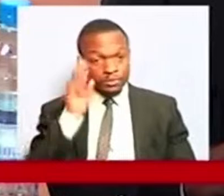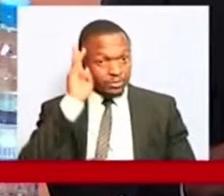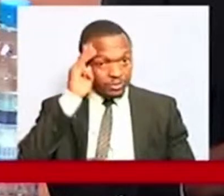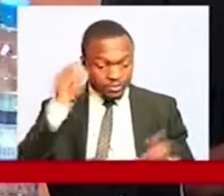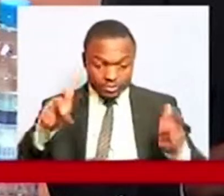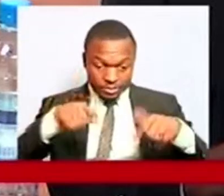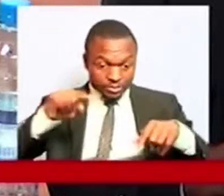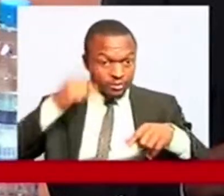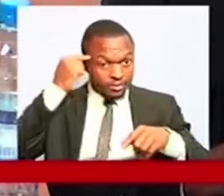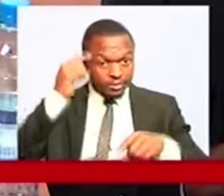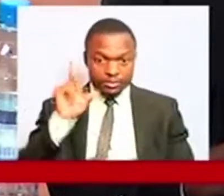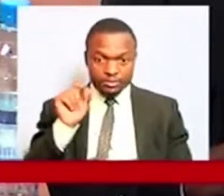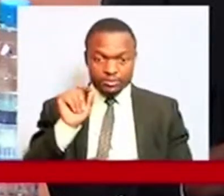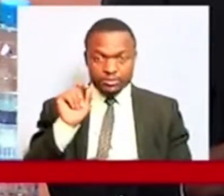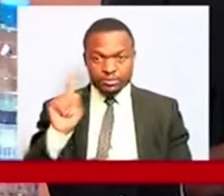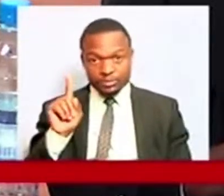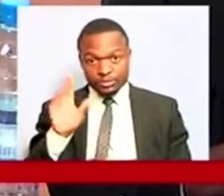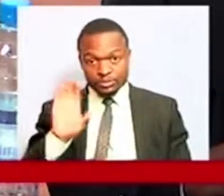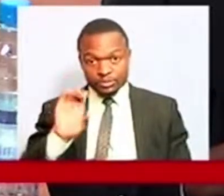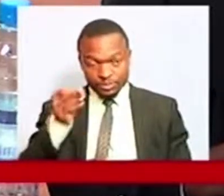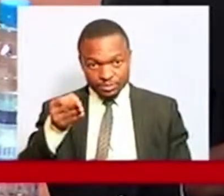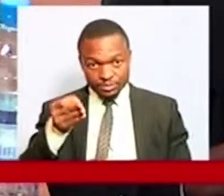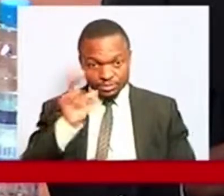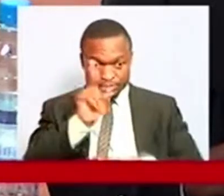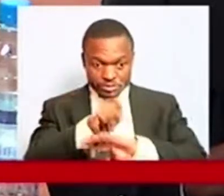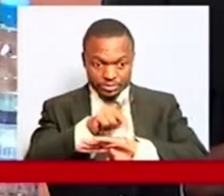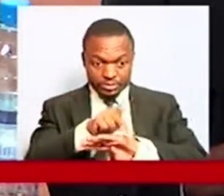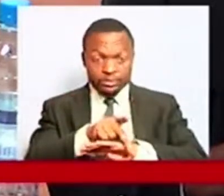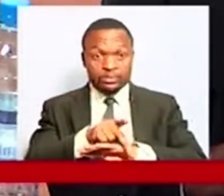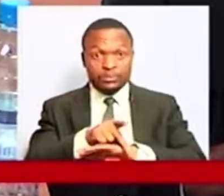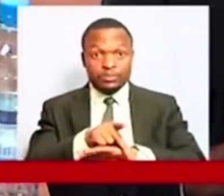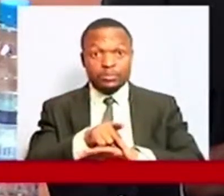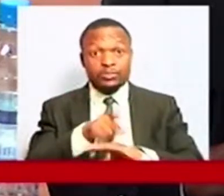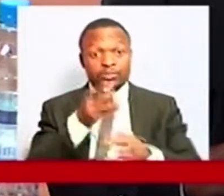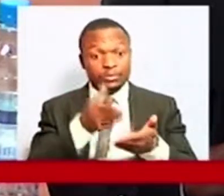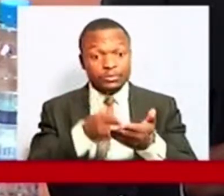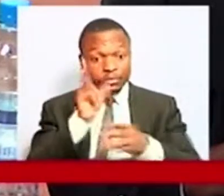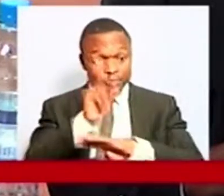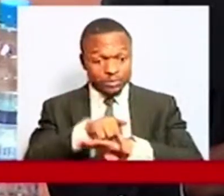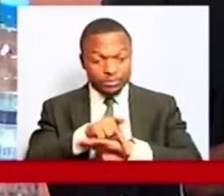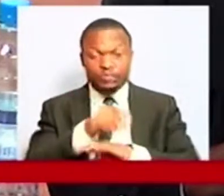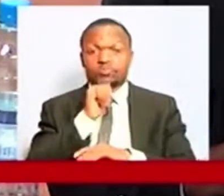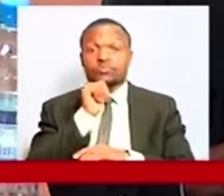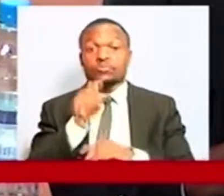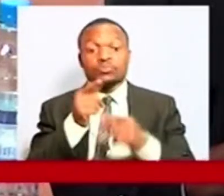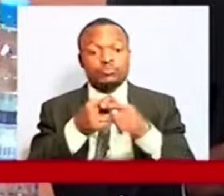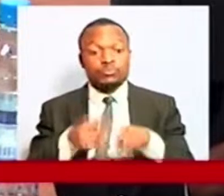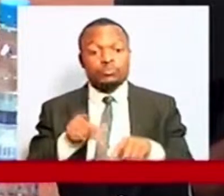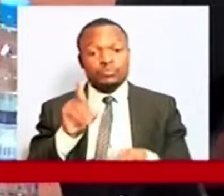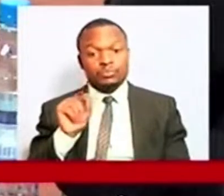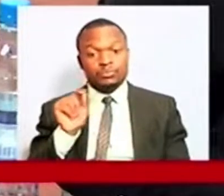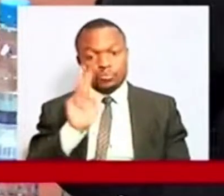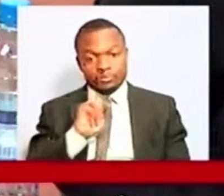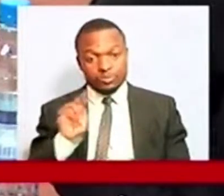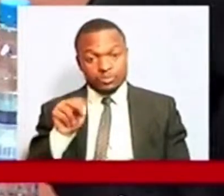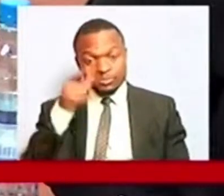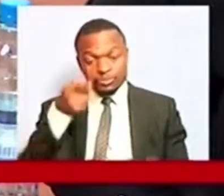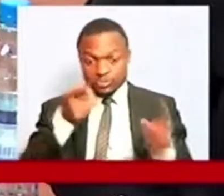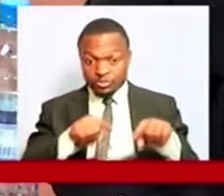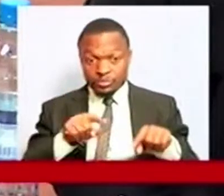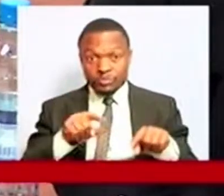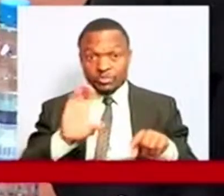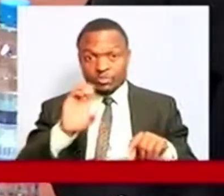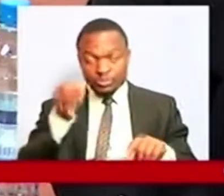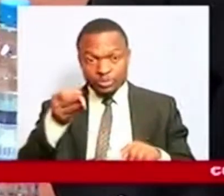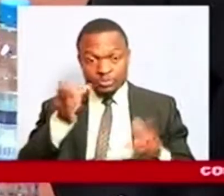Local Government for 2021 CDF projects. As such, projects could not be done in 2022 when the CDF